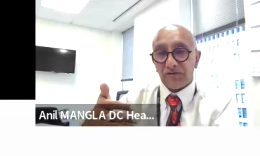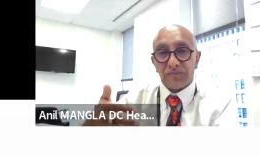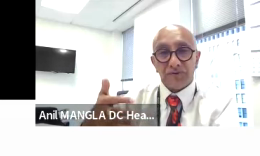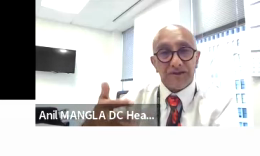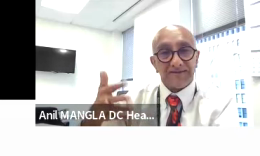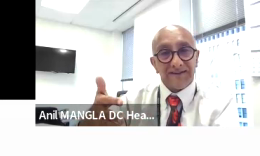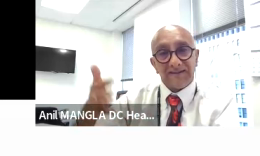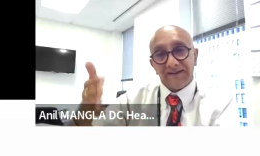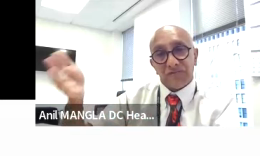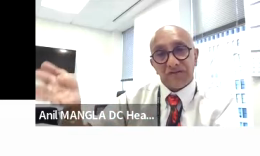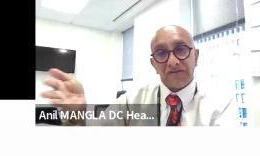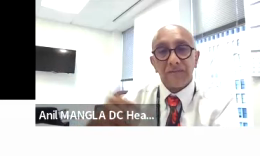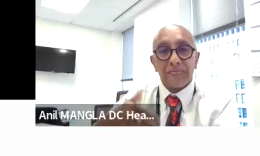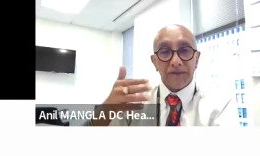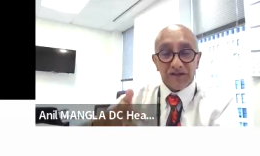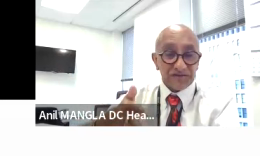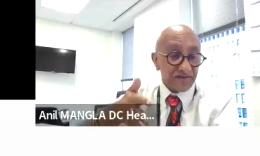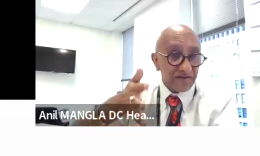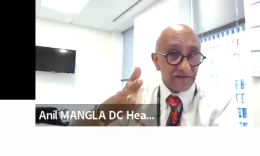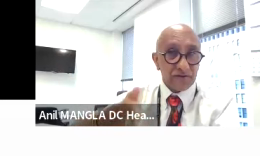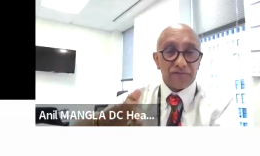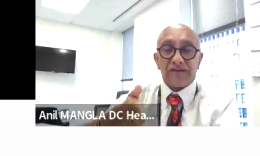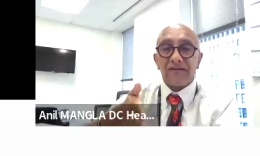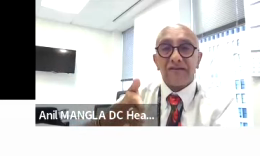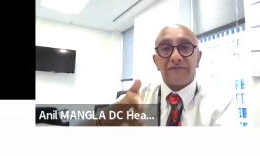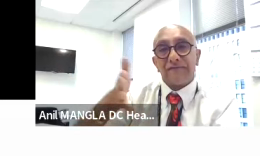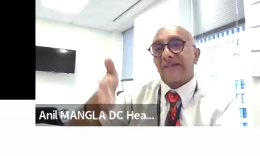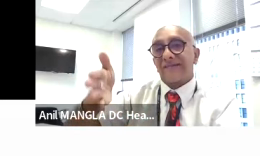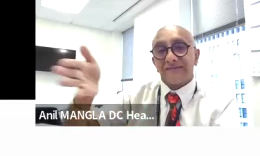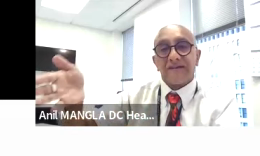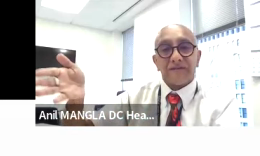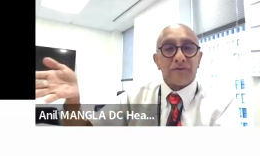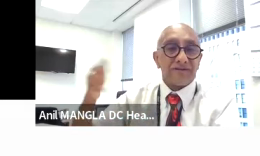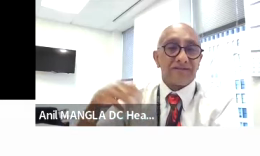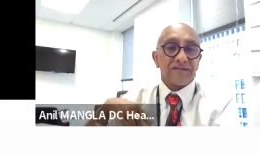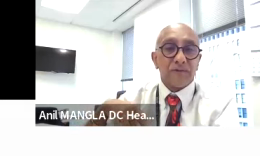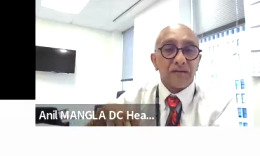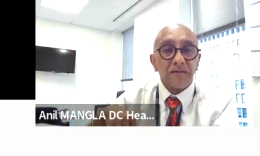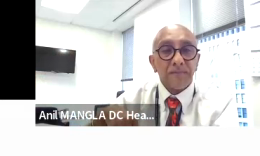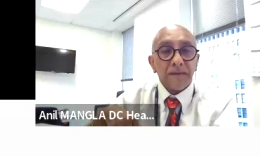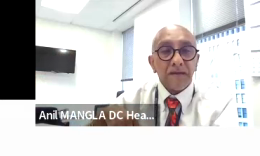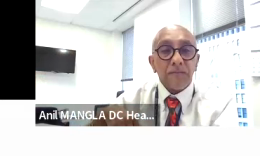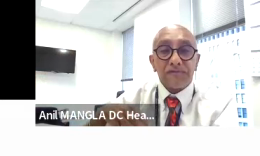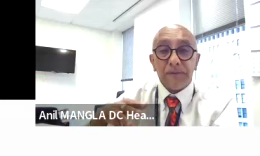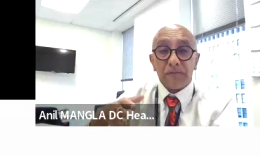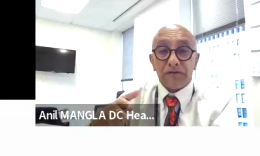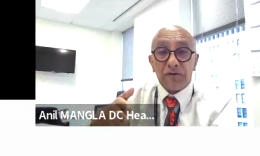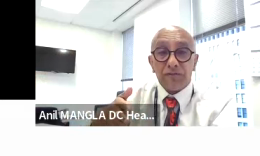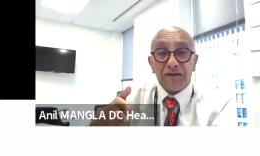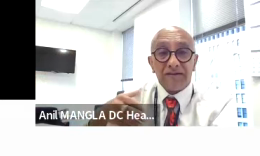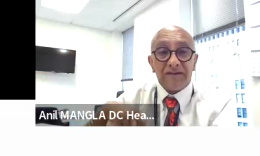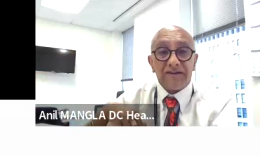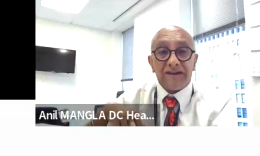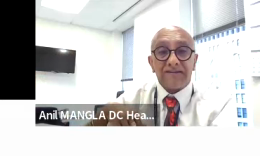are immunocompromised and at risk because COVID affects these other organs as well. Most people